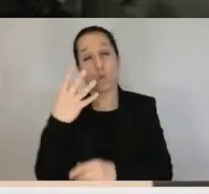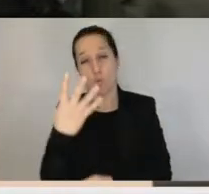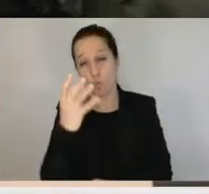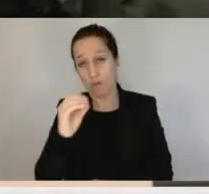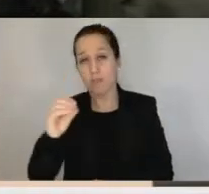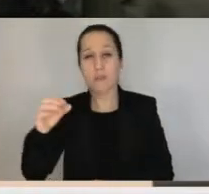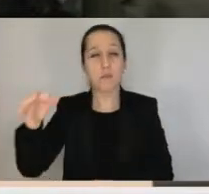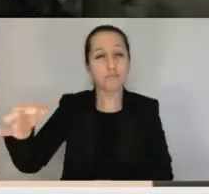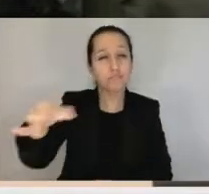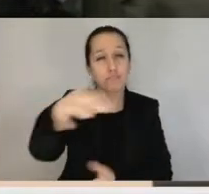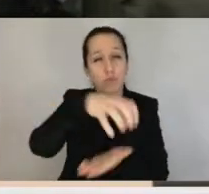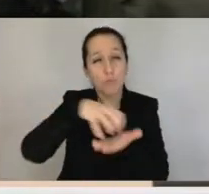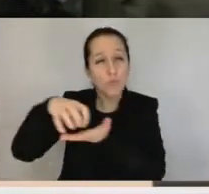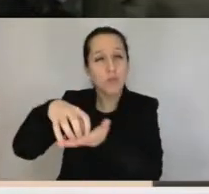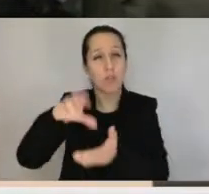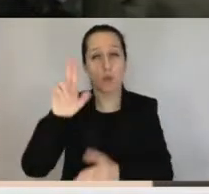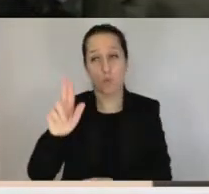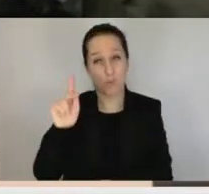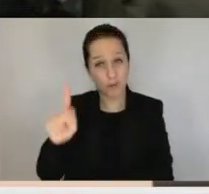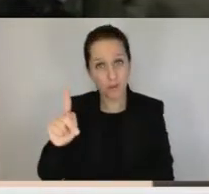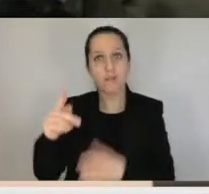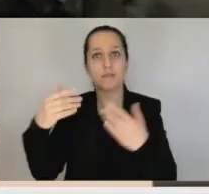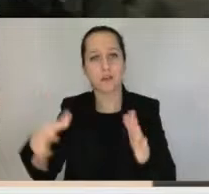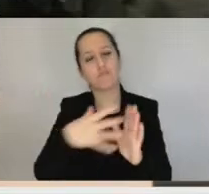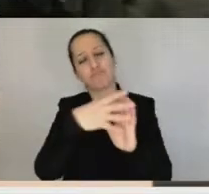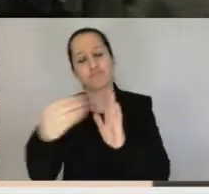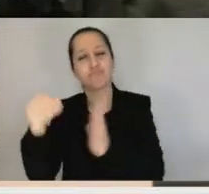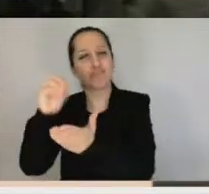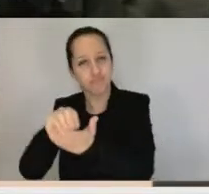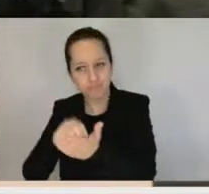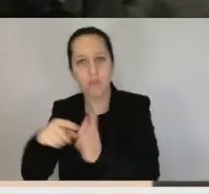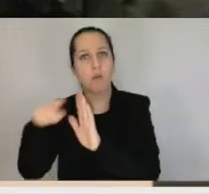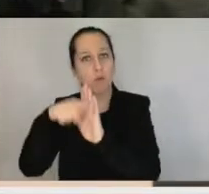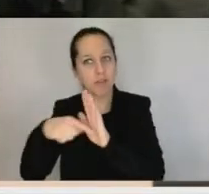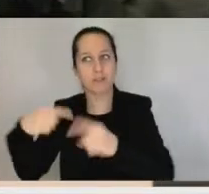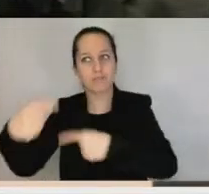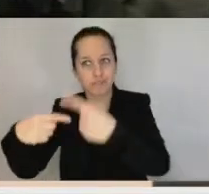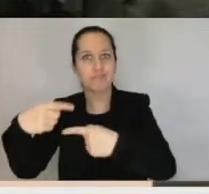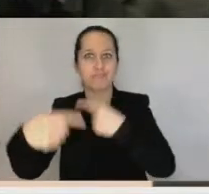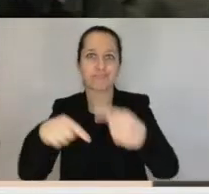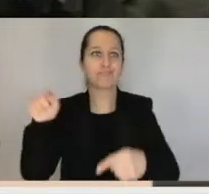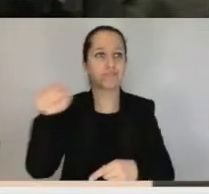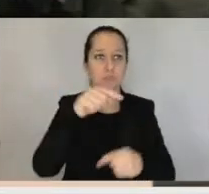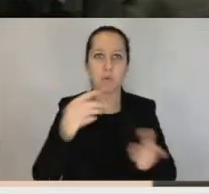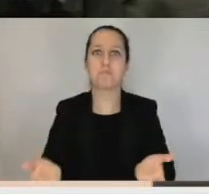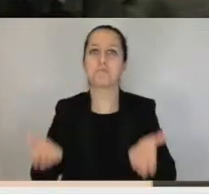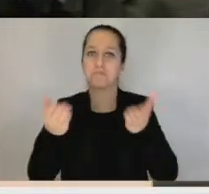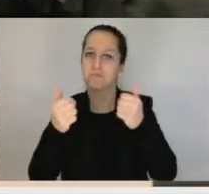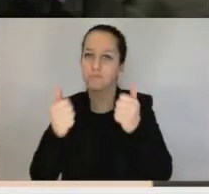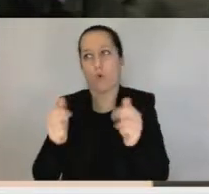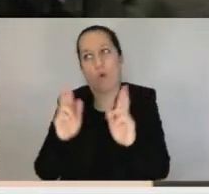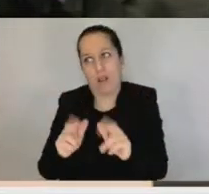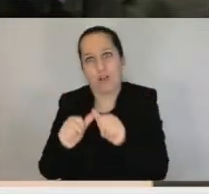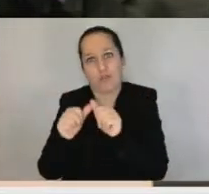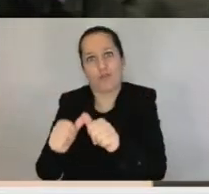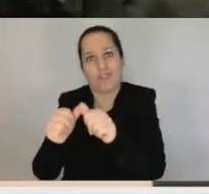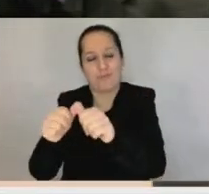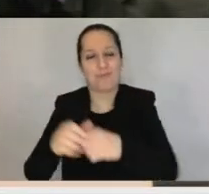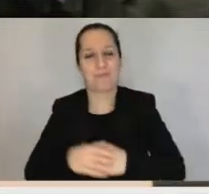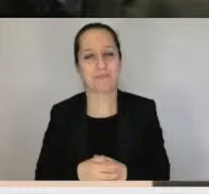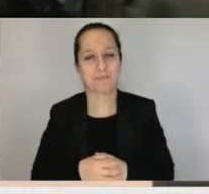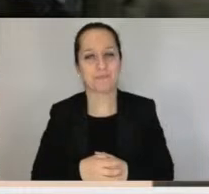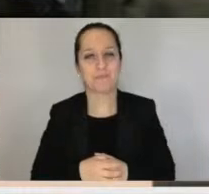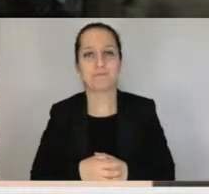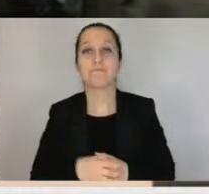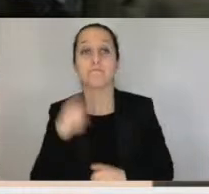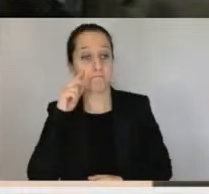these 40 communities in the UK. Hopefully that will continue in its process. We'll go over some